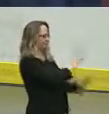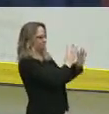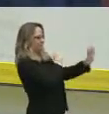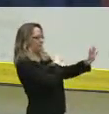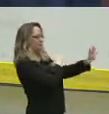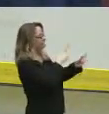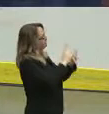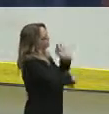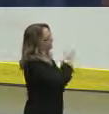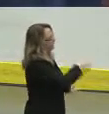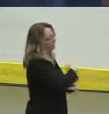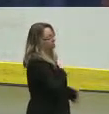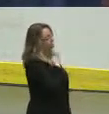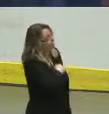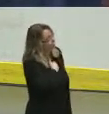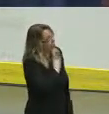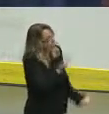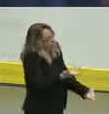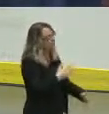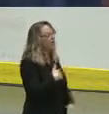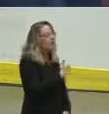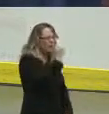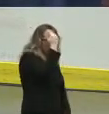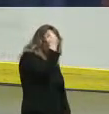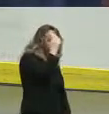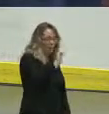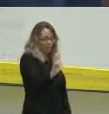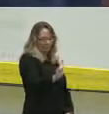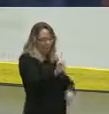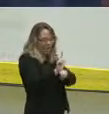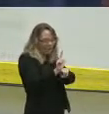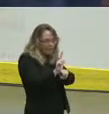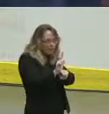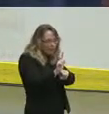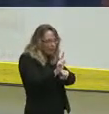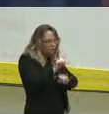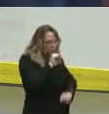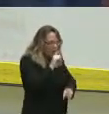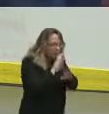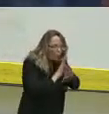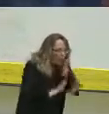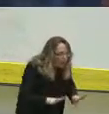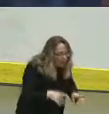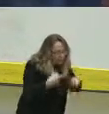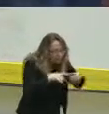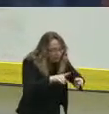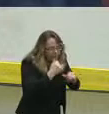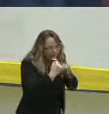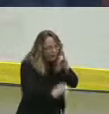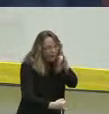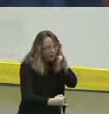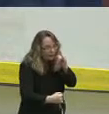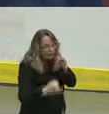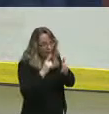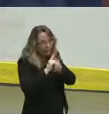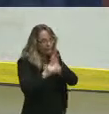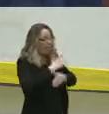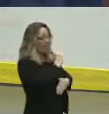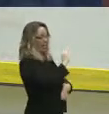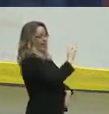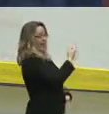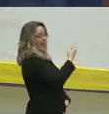We've learned that the Gannett Library during finals week is sometimes usually not at all that quiet, and Chi Beta Sigma's air band was